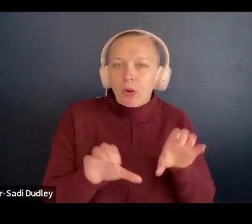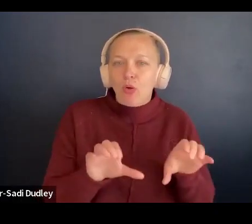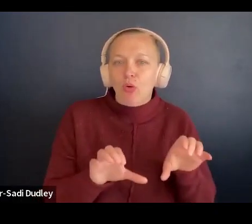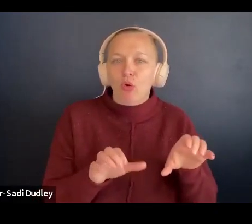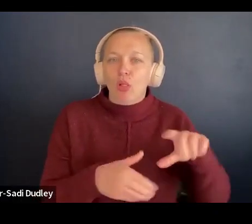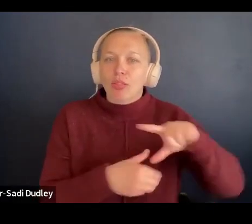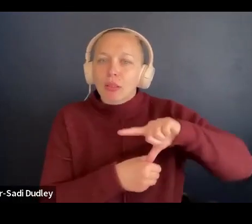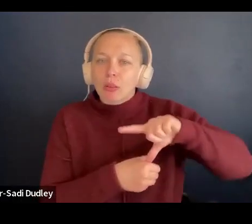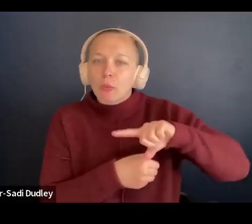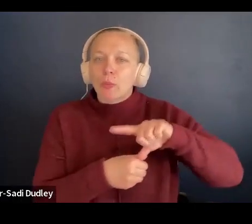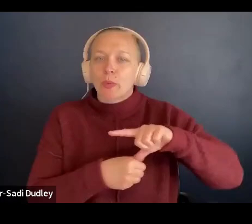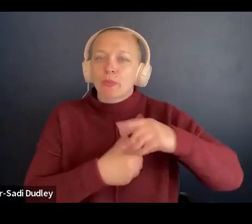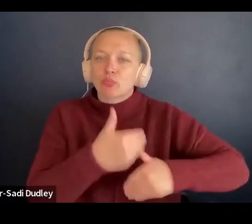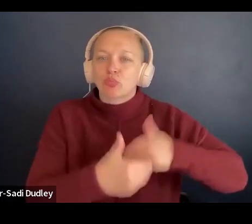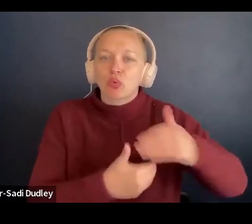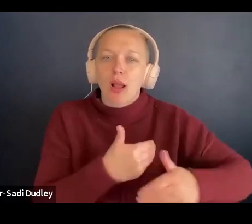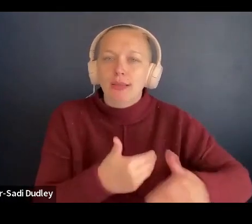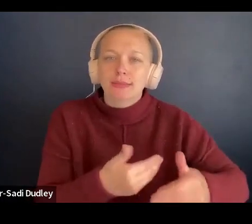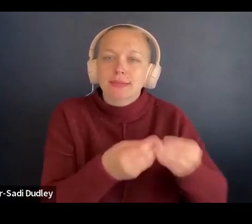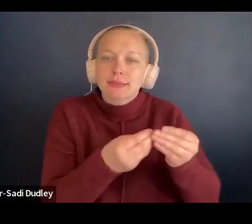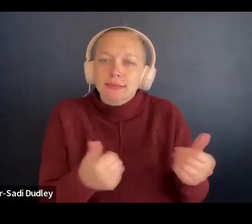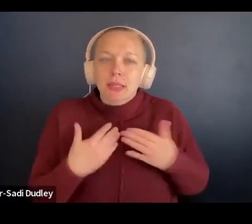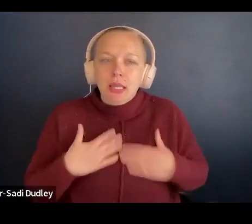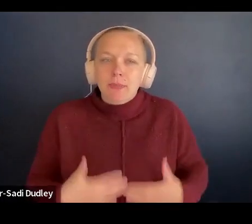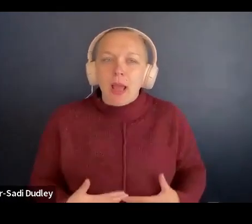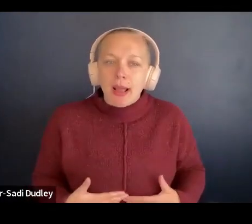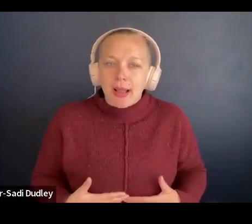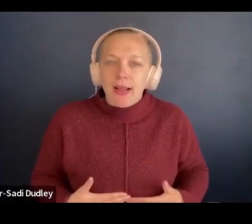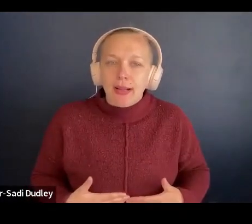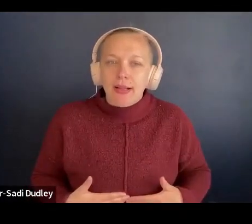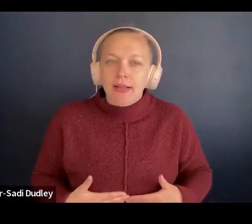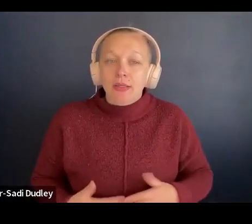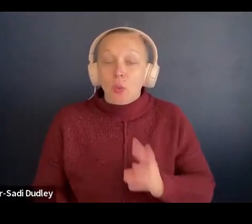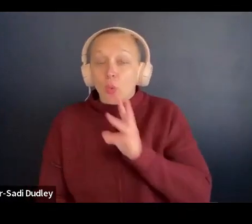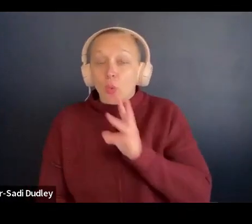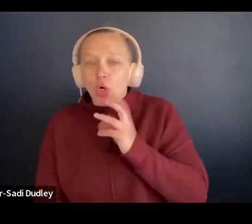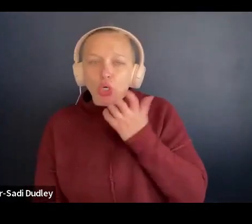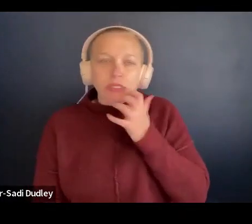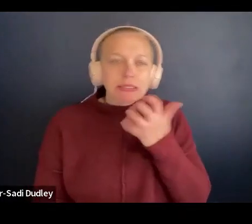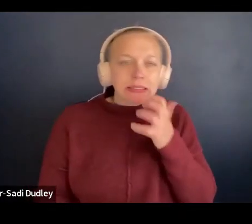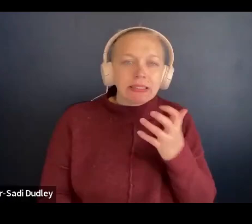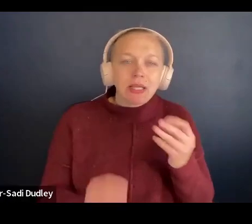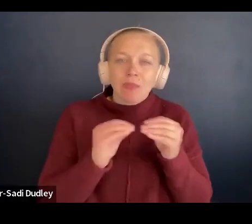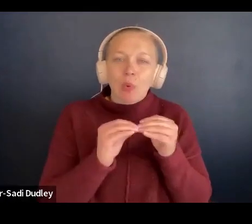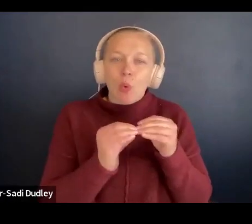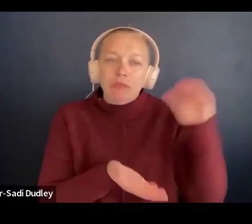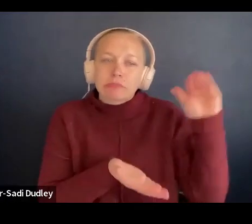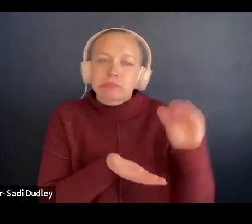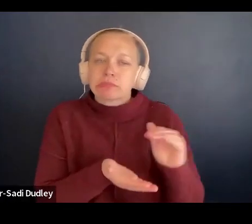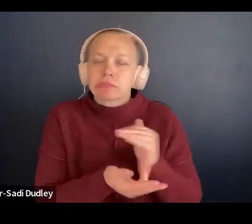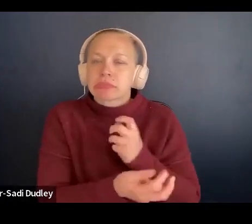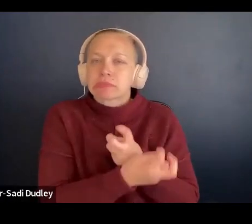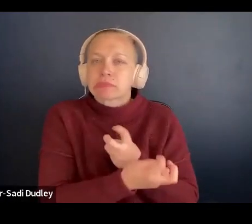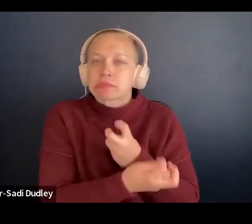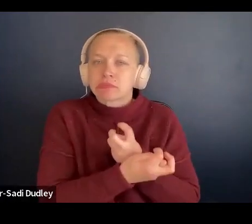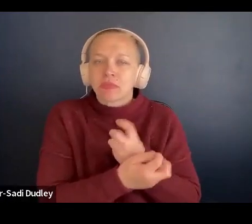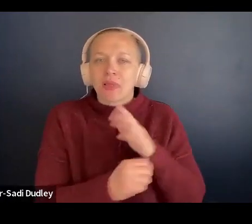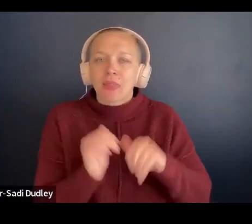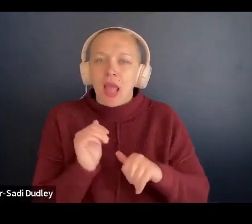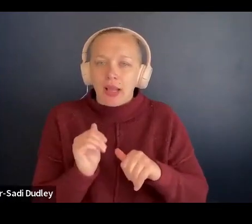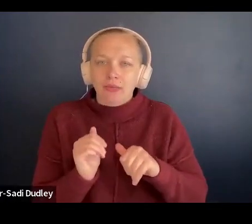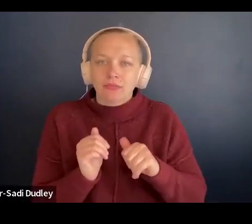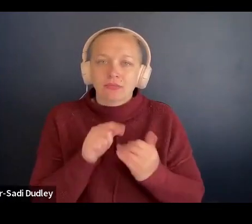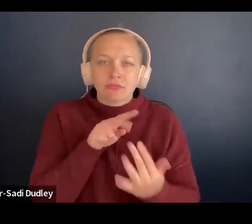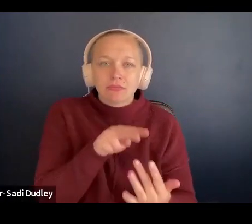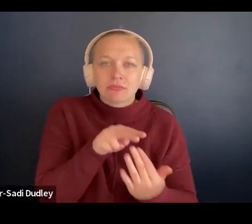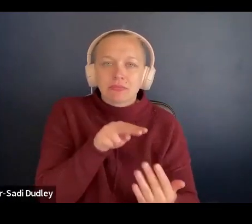of disposition. It uses water and heat. It's a lot less toxic than maybe the ashes that are created from a crematory. There's